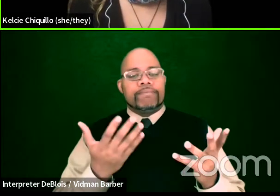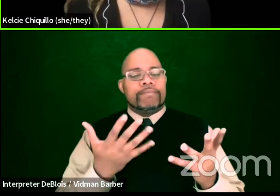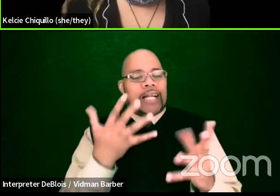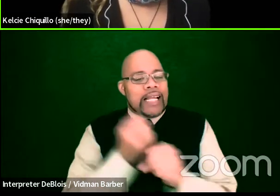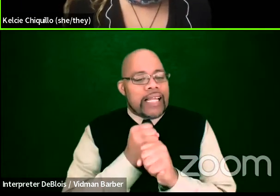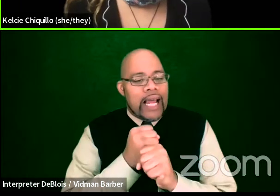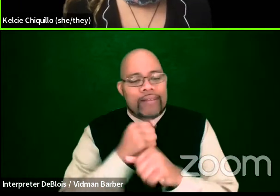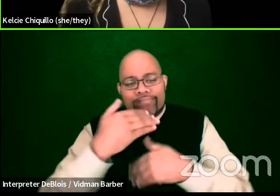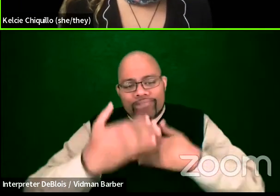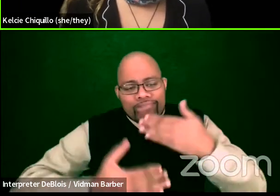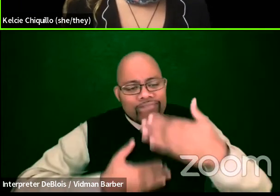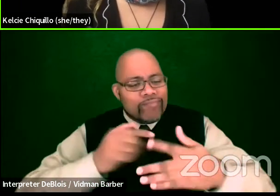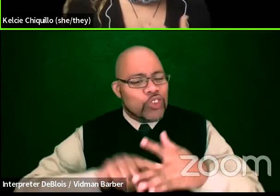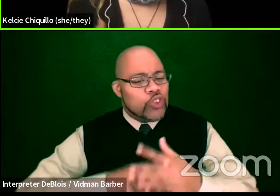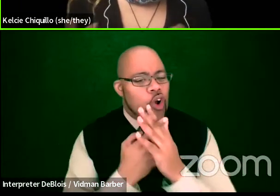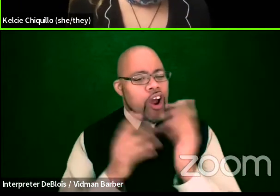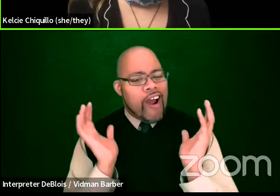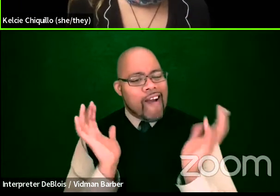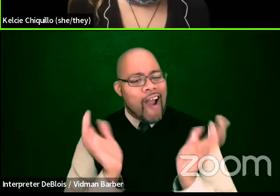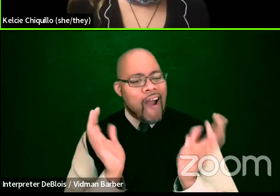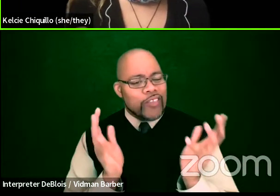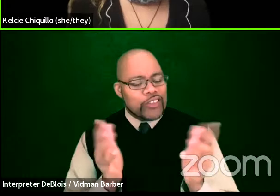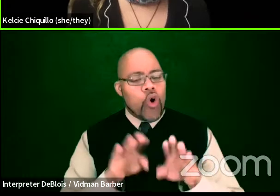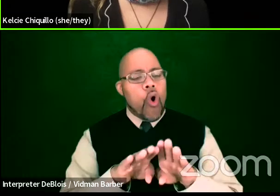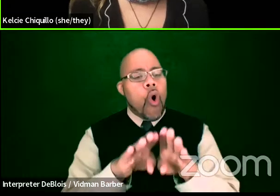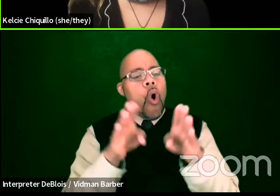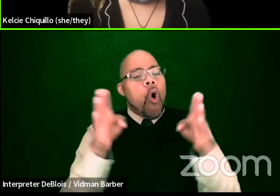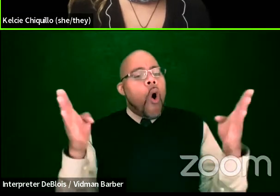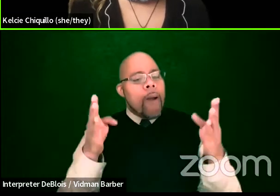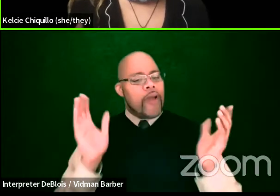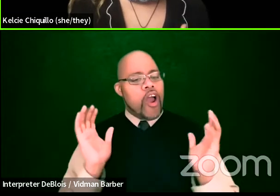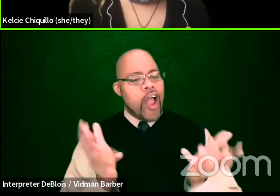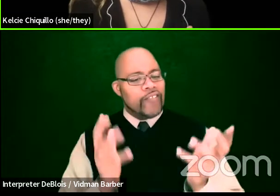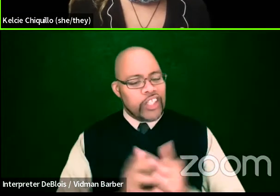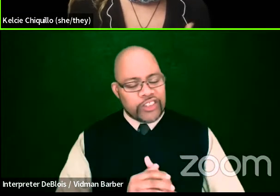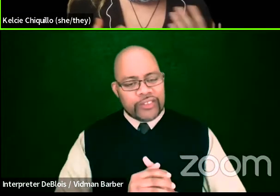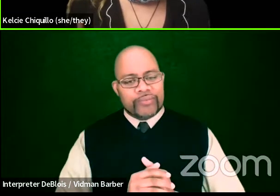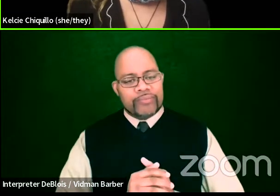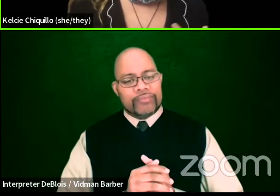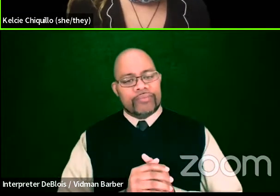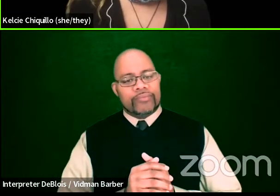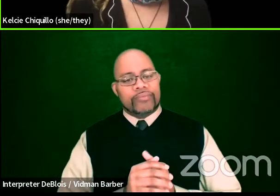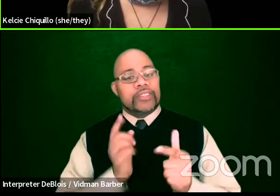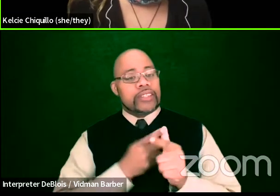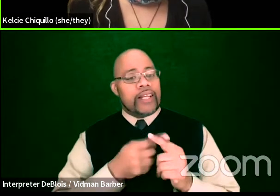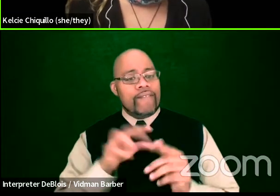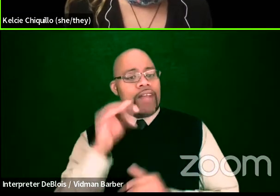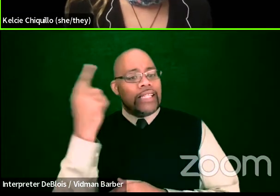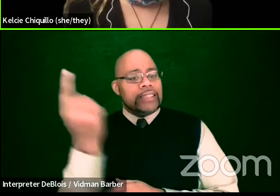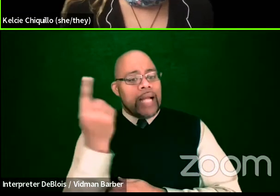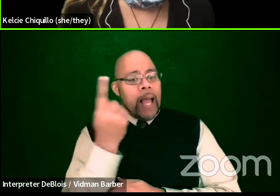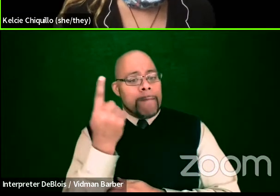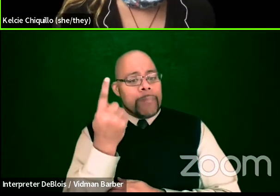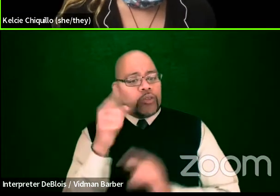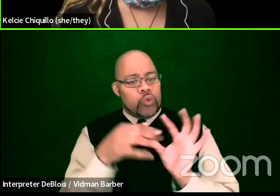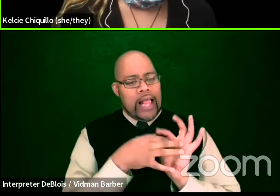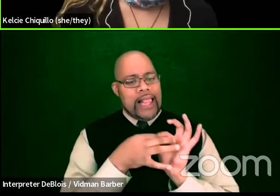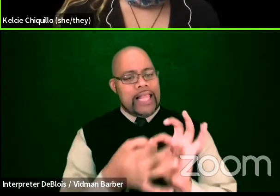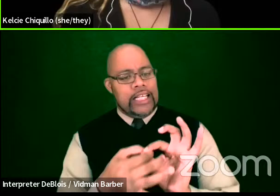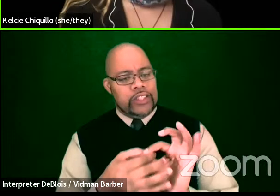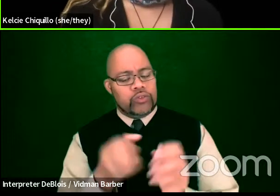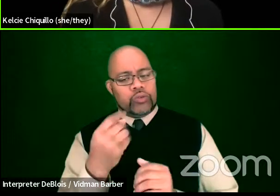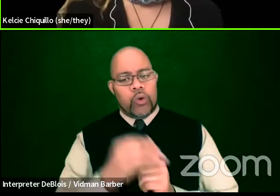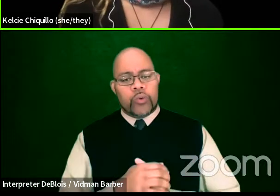the ball started in terms of like opening up that conversation, and then finding something to link it to.